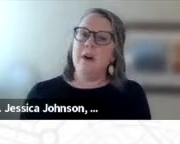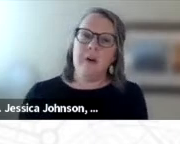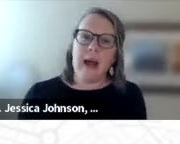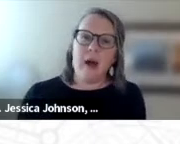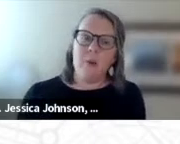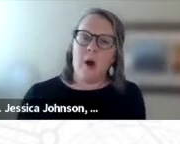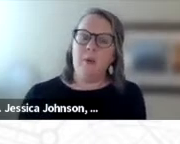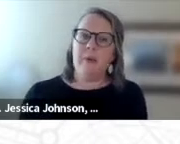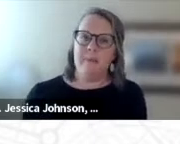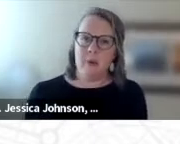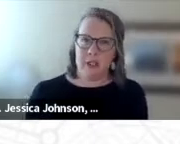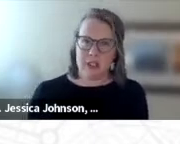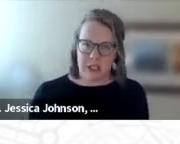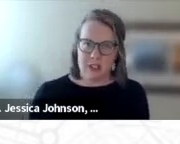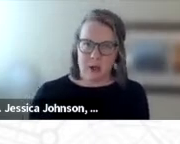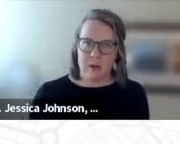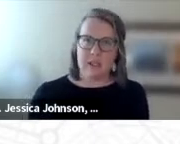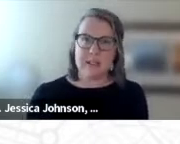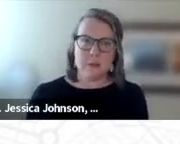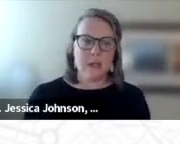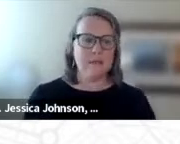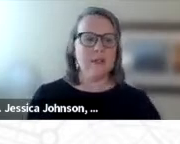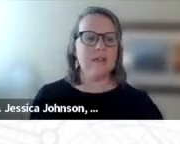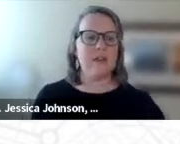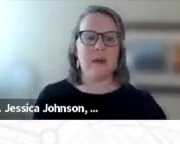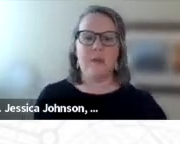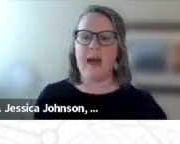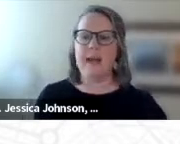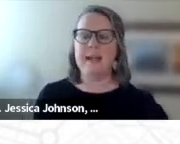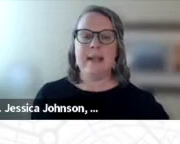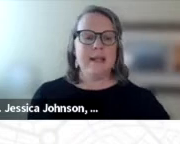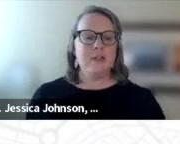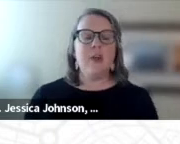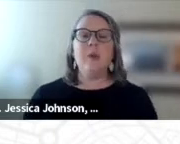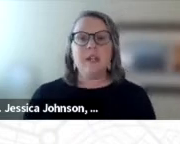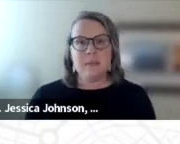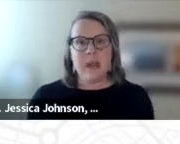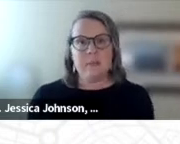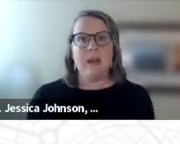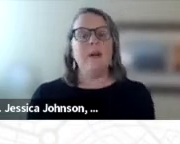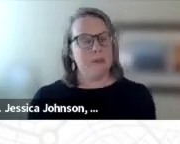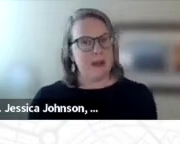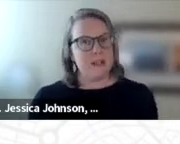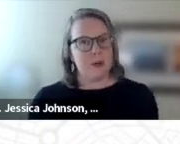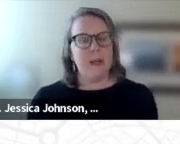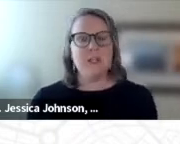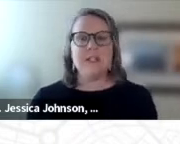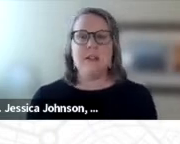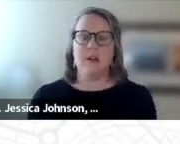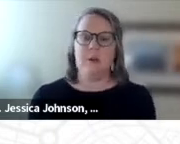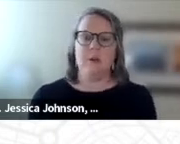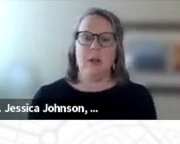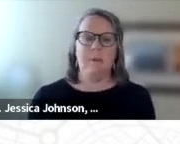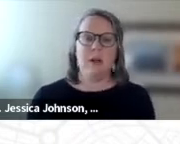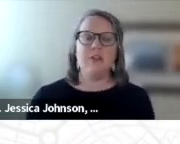where we are now and why we might be wanting to change how we consider recovery and think about that so that we can make better impacts for our patients